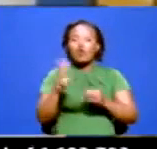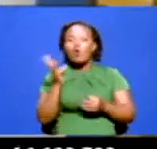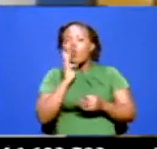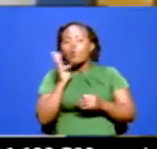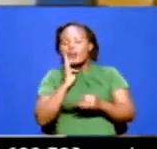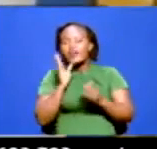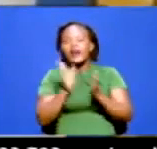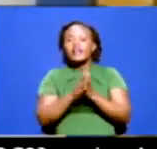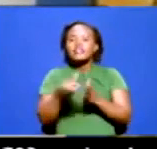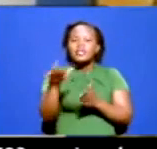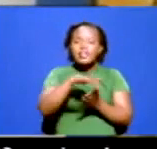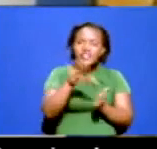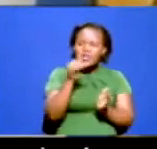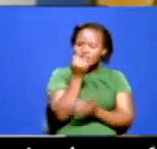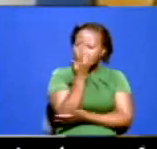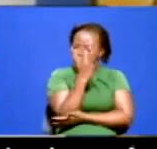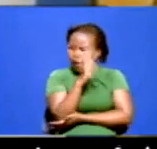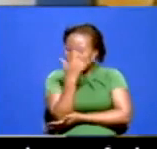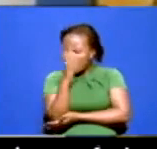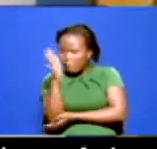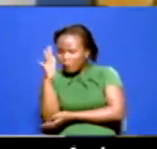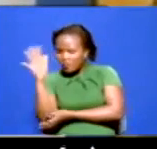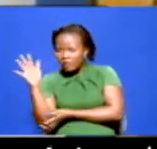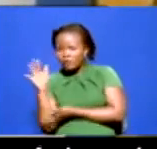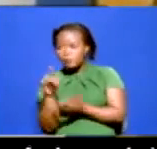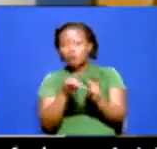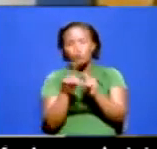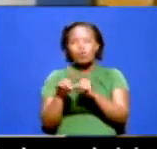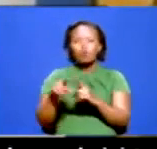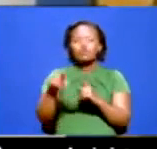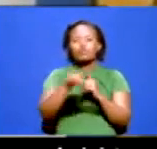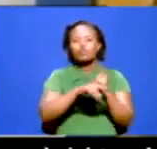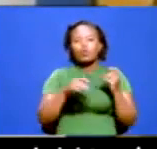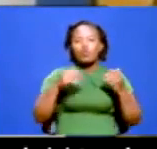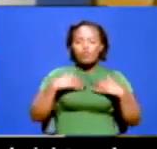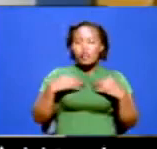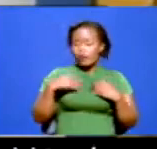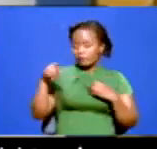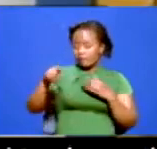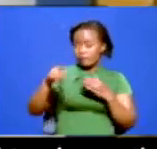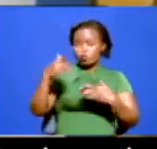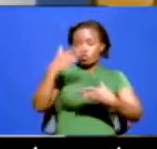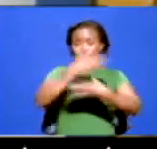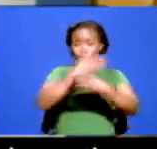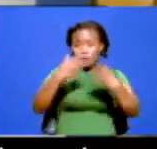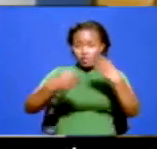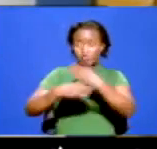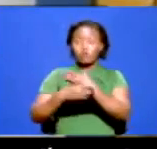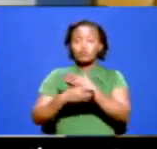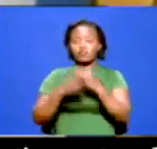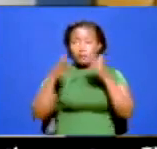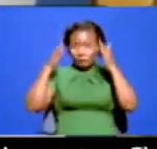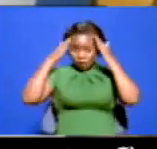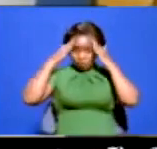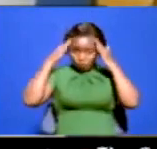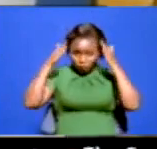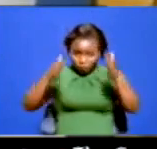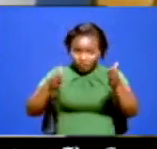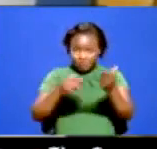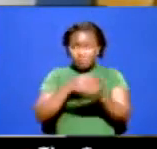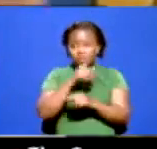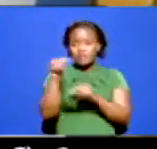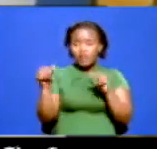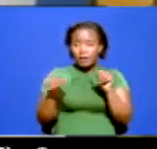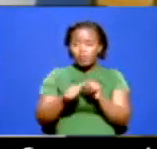there, and we have this construction mainly focusing on horizontal